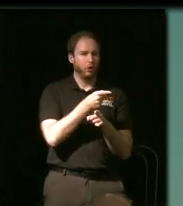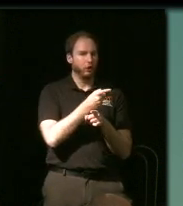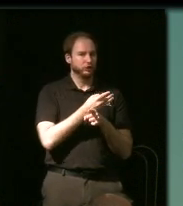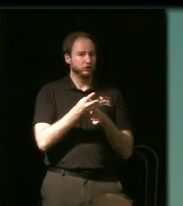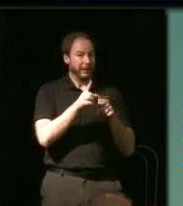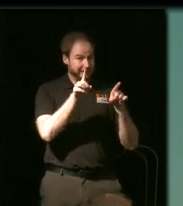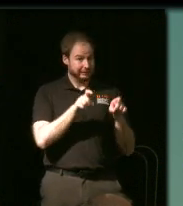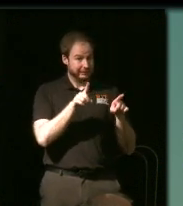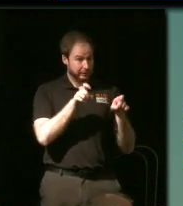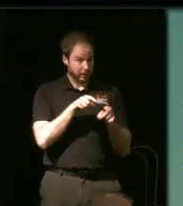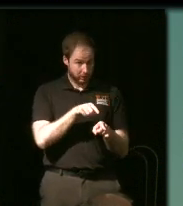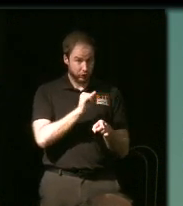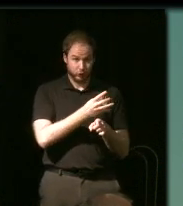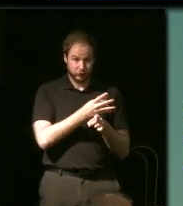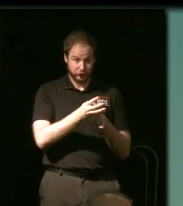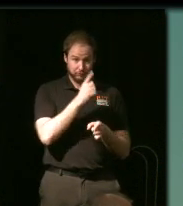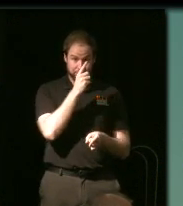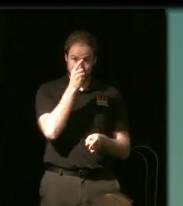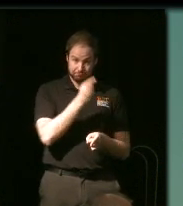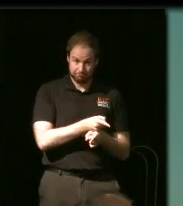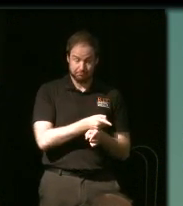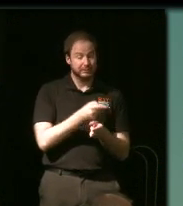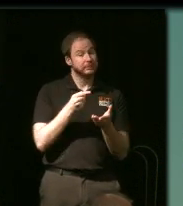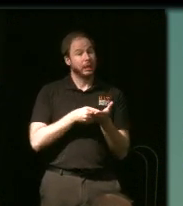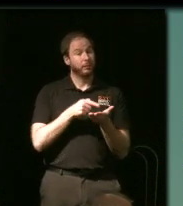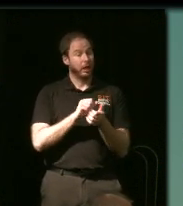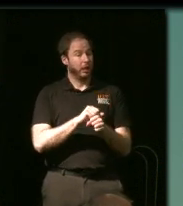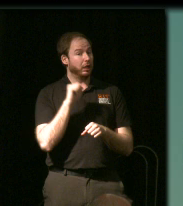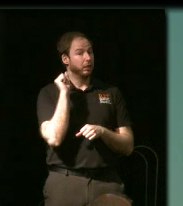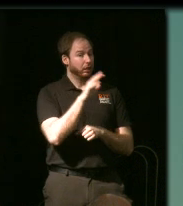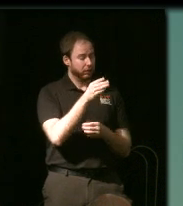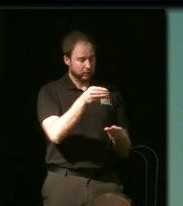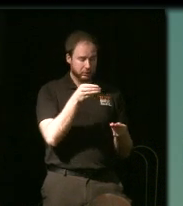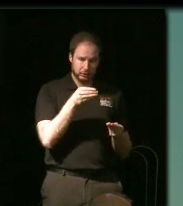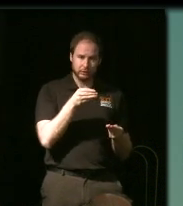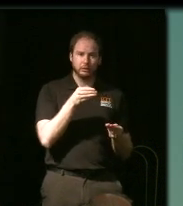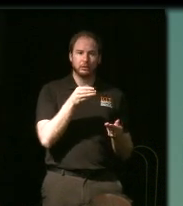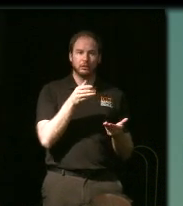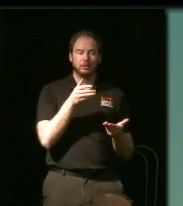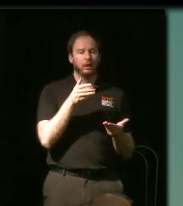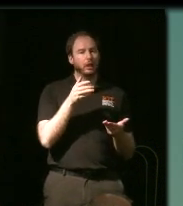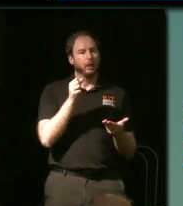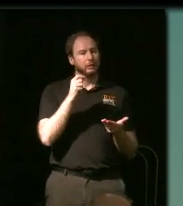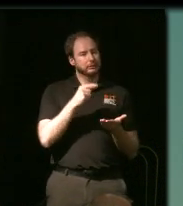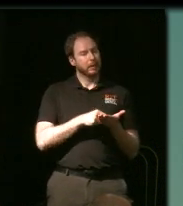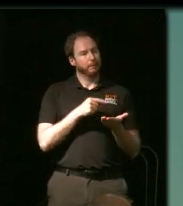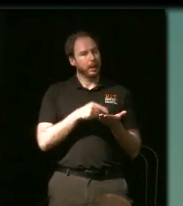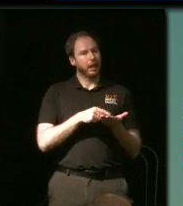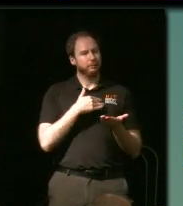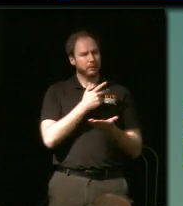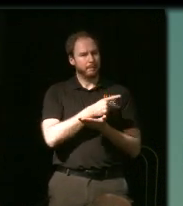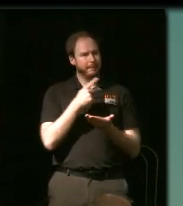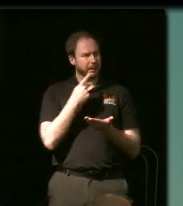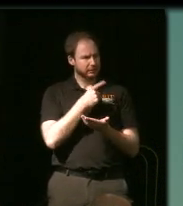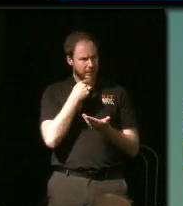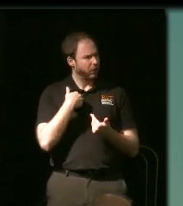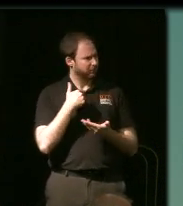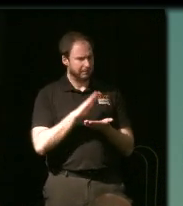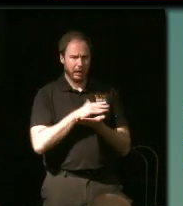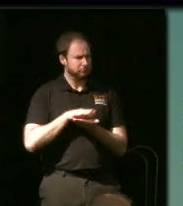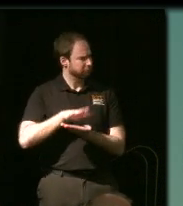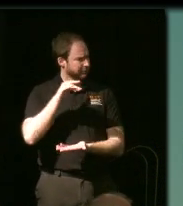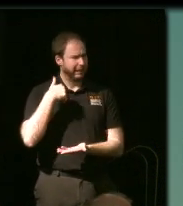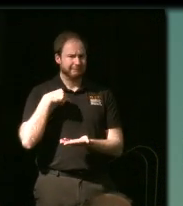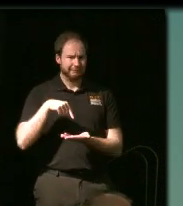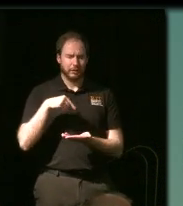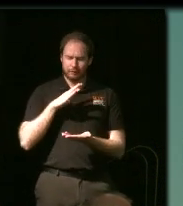your gene diagnosis correct? Nowadays, it's so easy to get a gene test. We find patients, they come to us with their papers, and